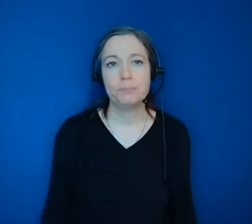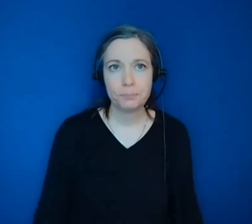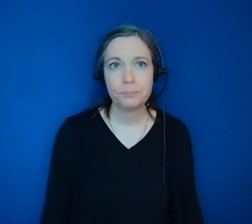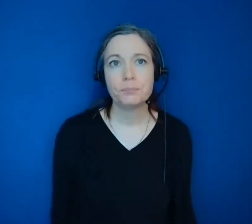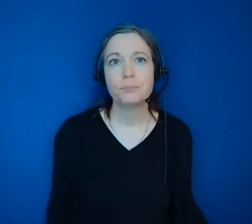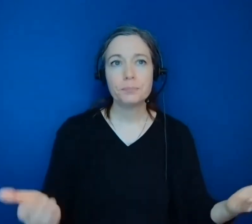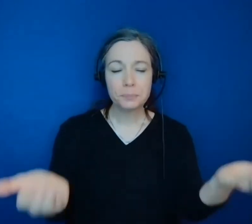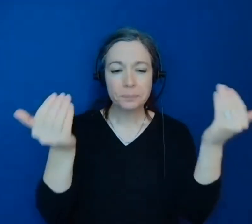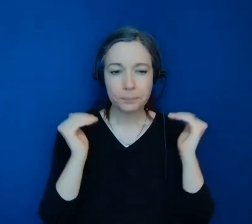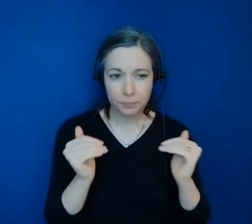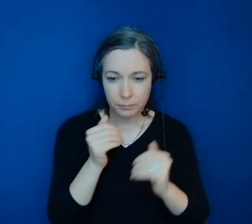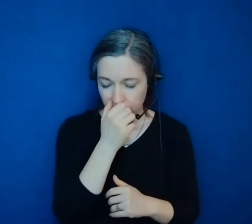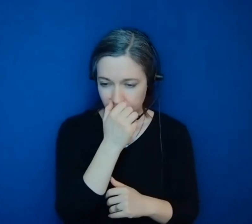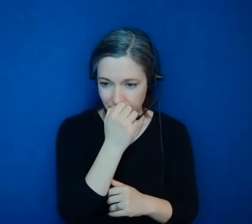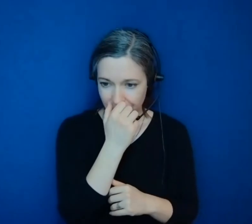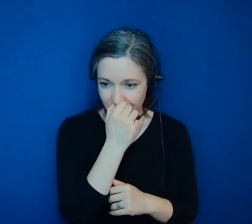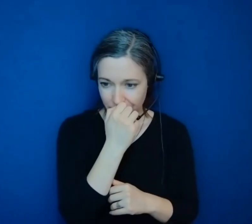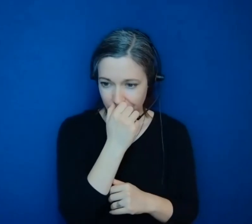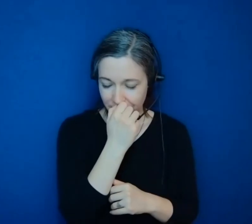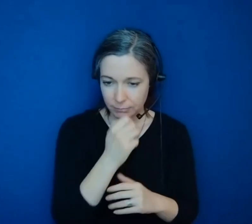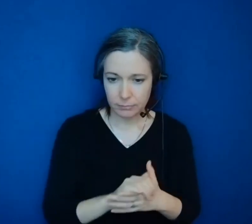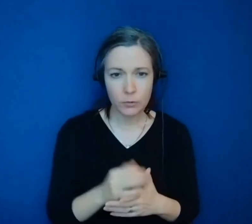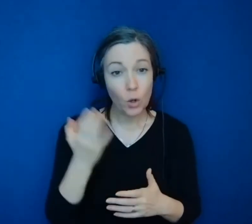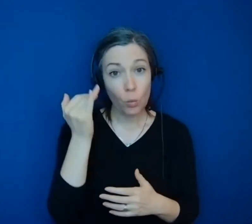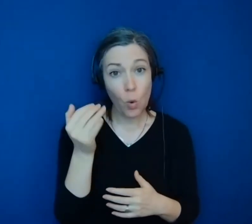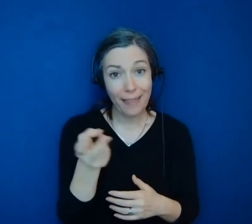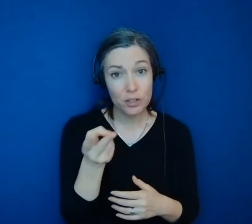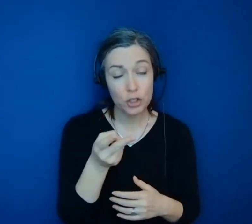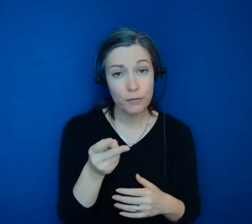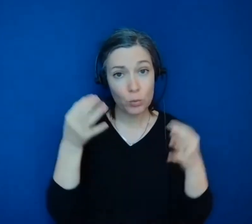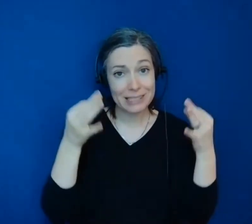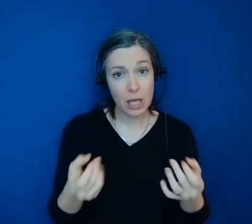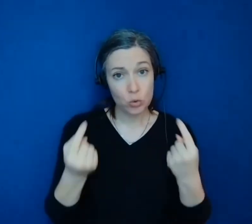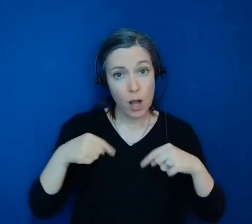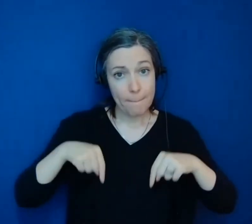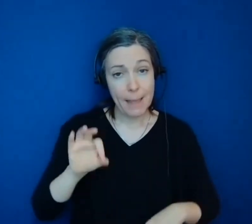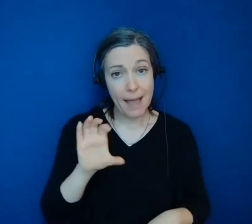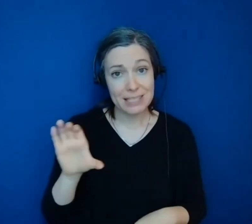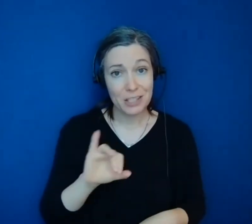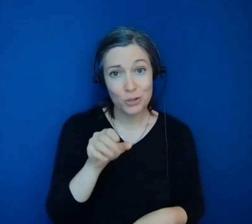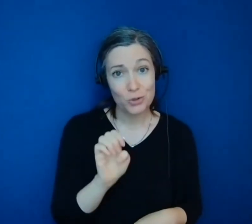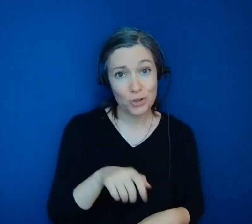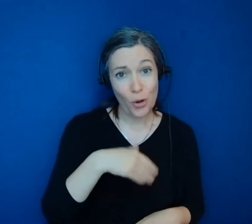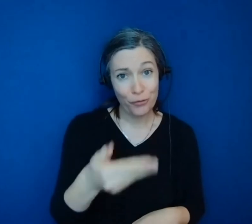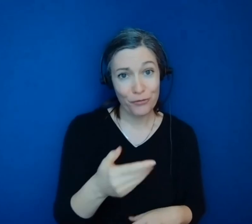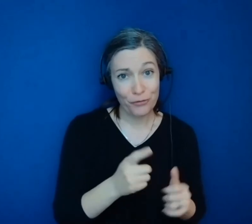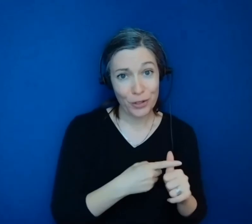Okay, let's ask another question why did the two of you choose to attend FCC. So Joe do you want to go first on this one.